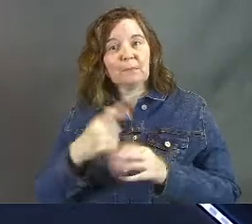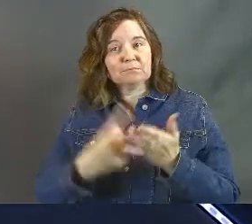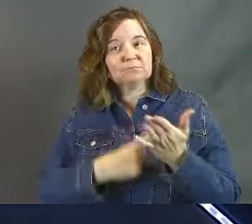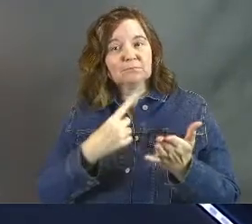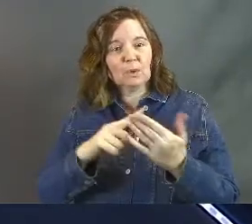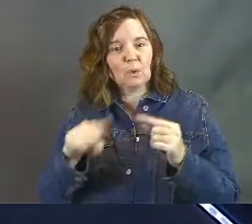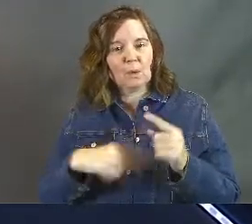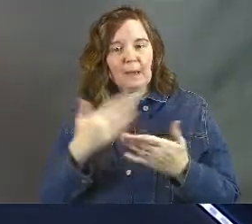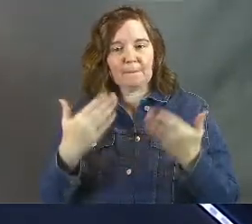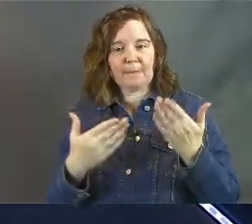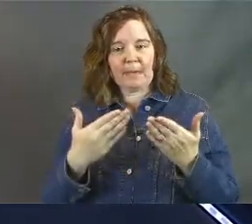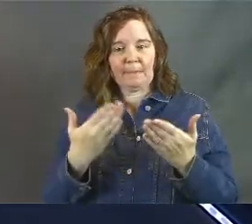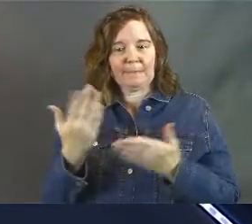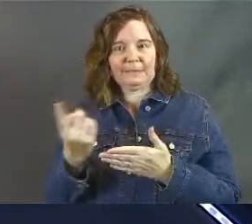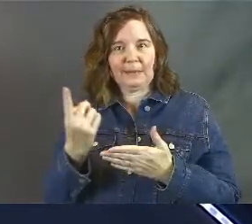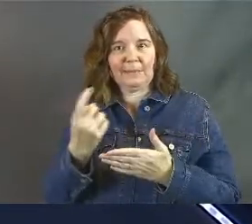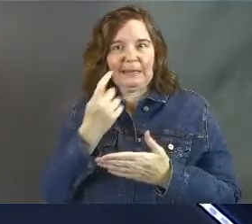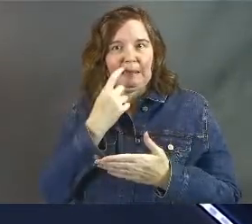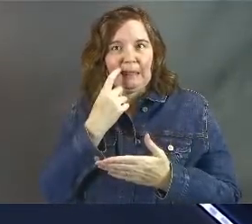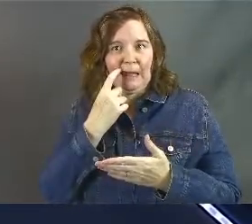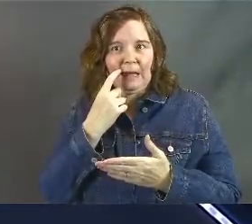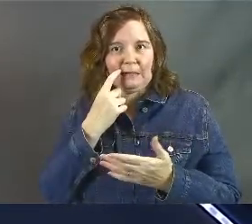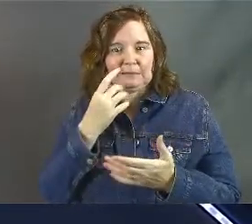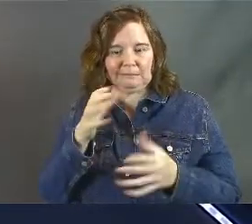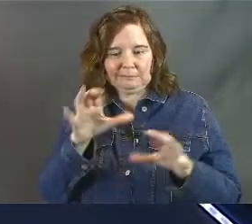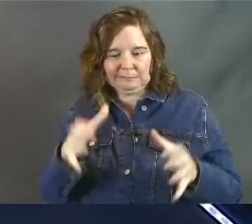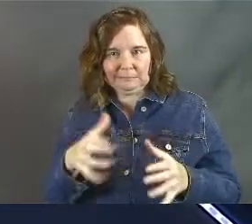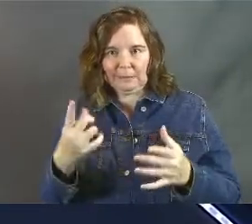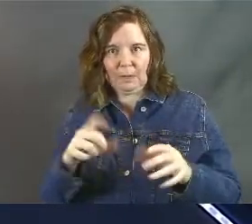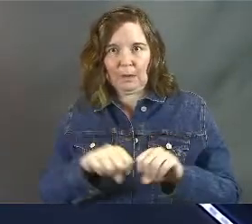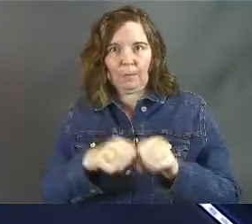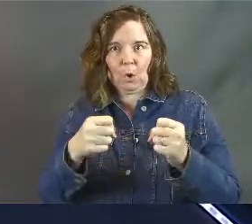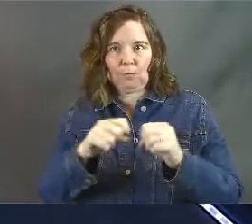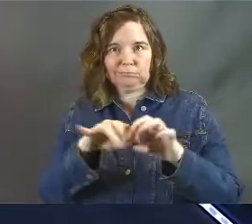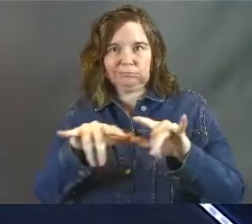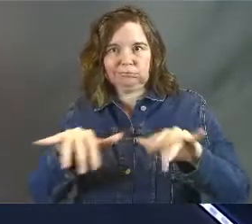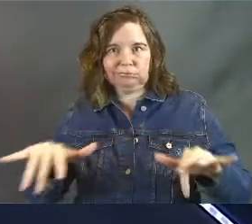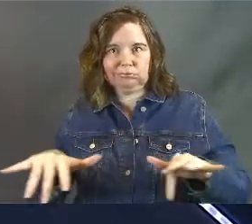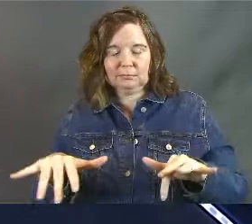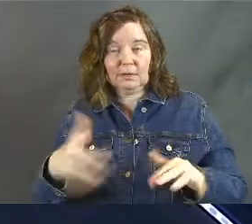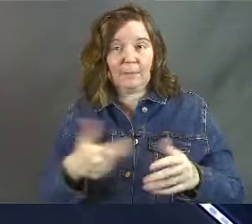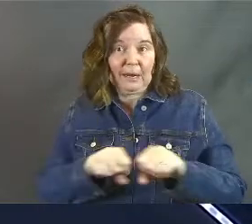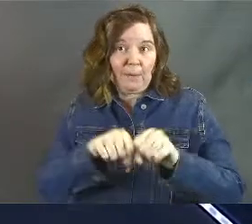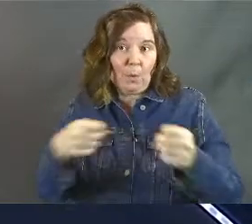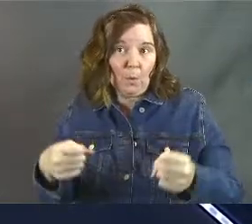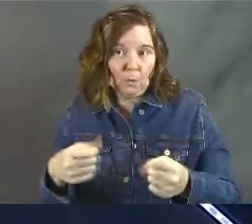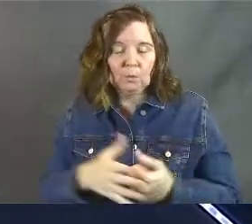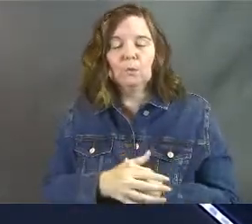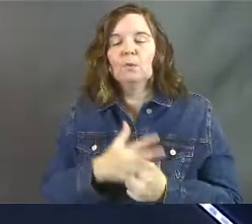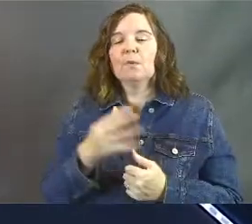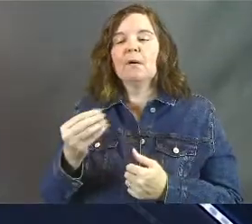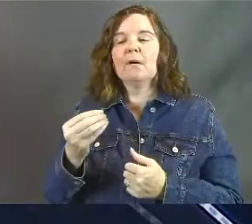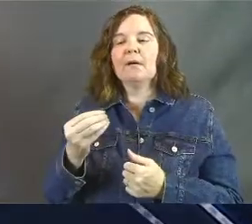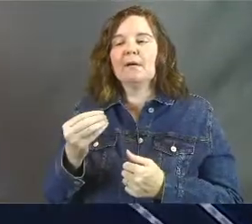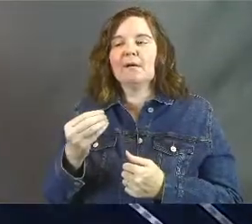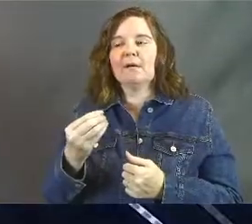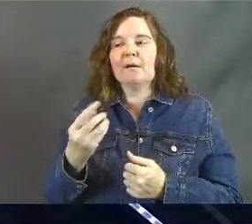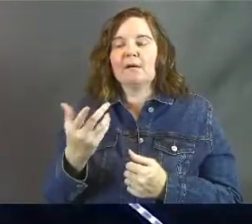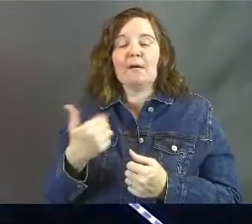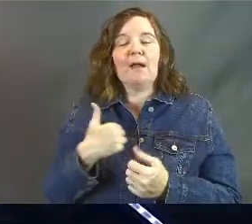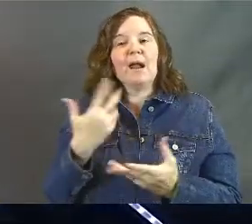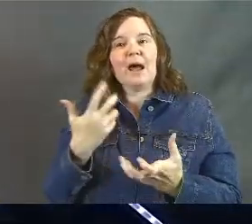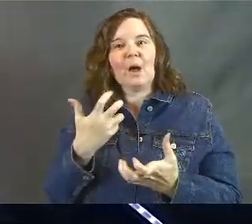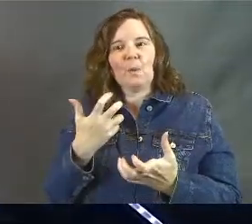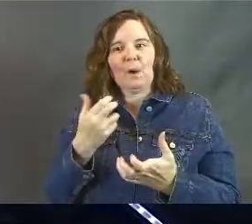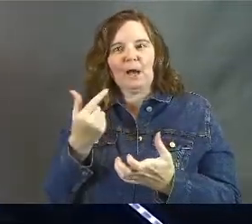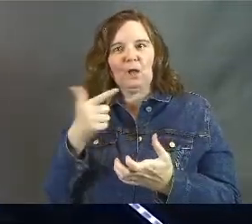times when maybe a certain glass or porcelain object got broken. Not that I broke it, but it got broken. And I